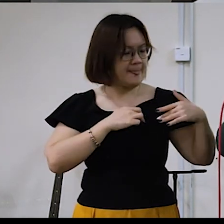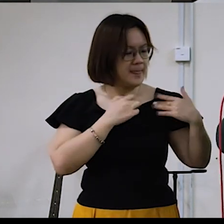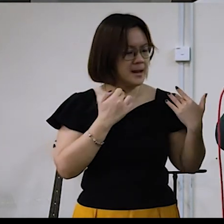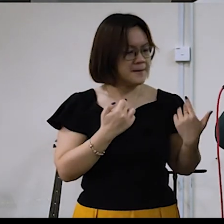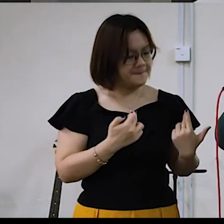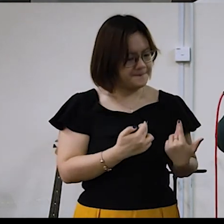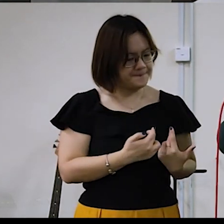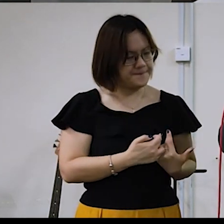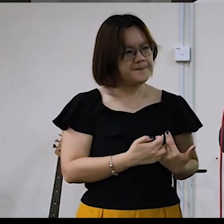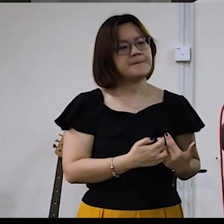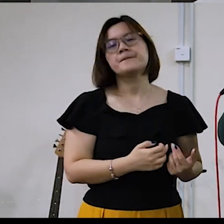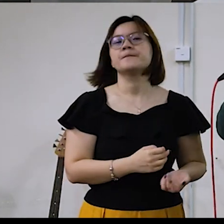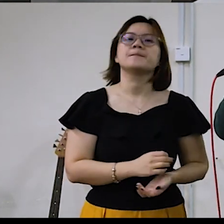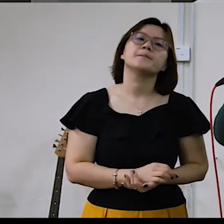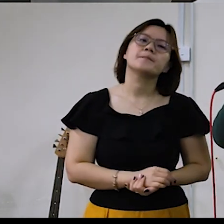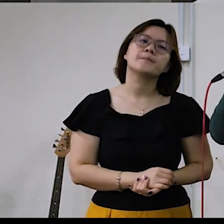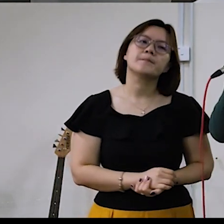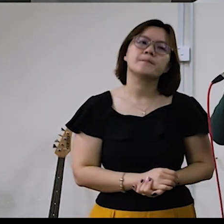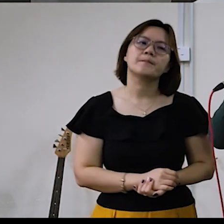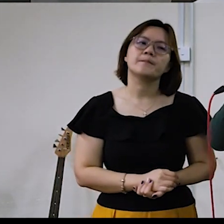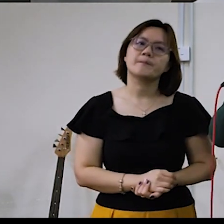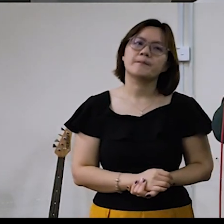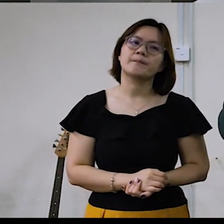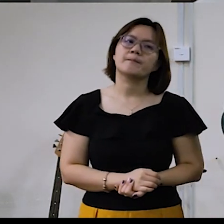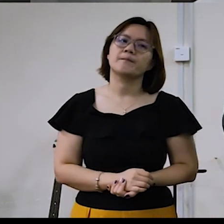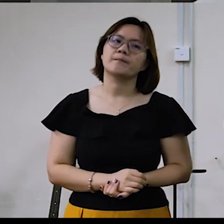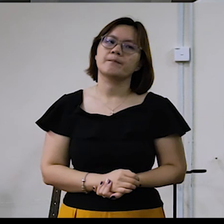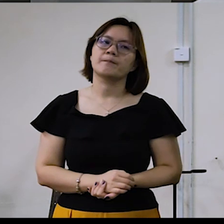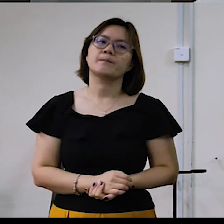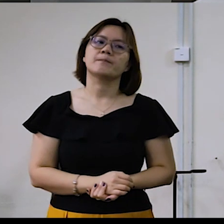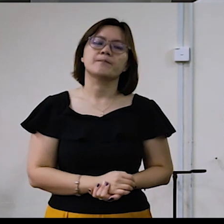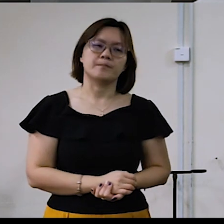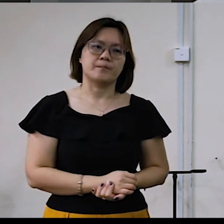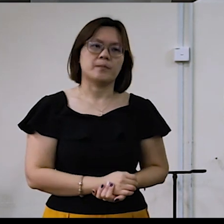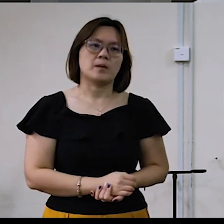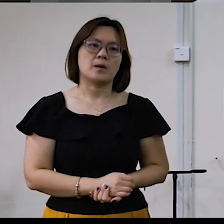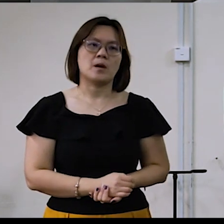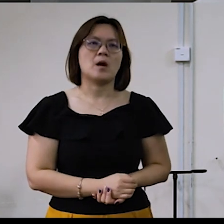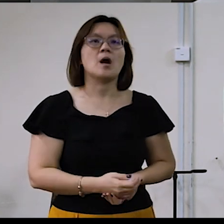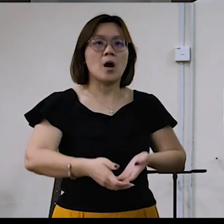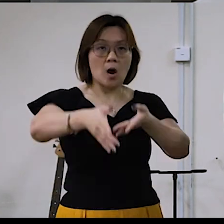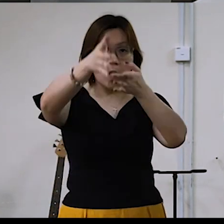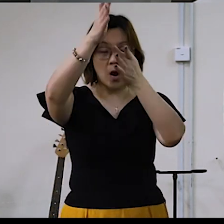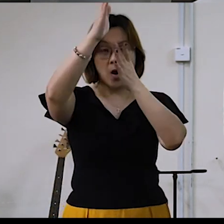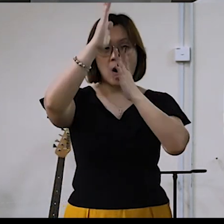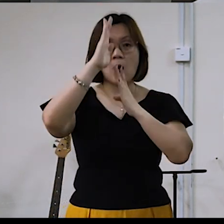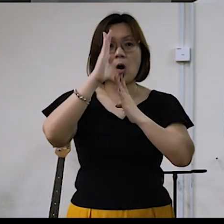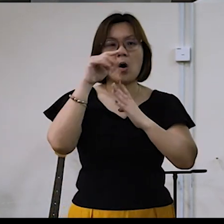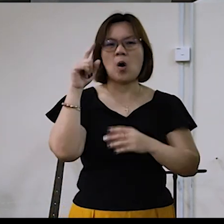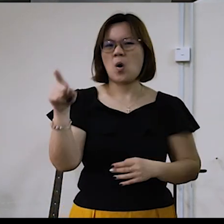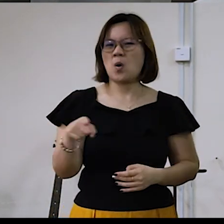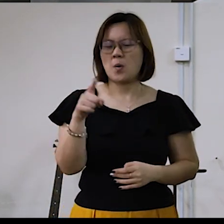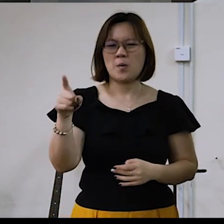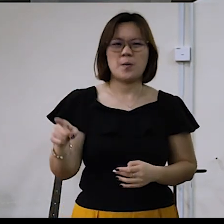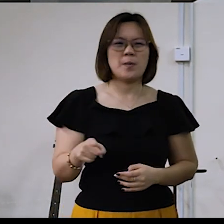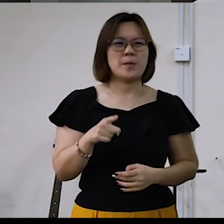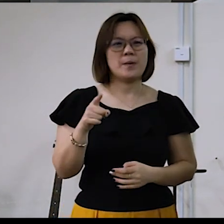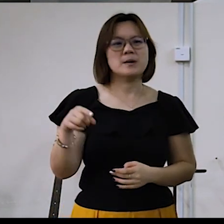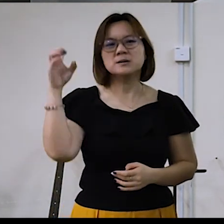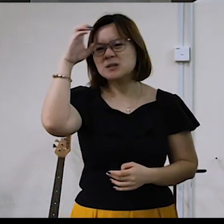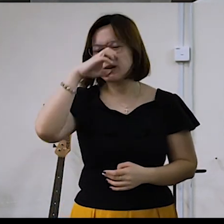not here, the church is going to... No, God will replace someone better than Reverend Edmund. Who can say amen? Amen. God does replace